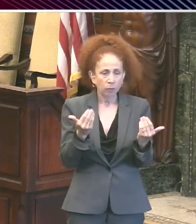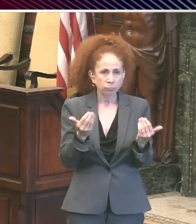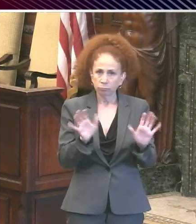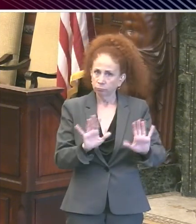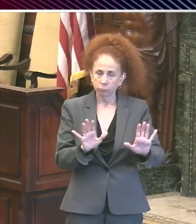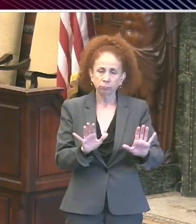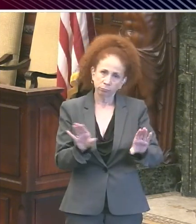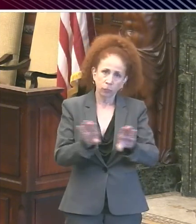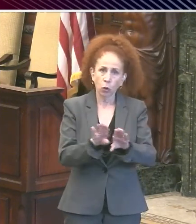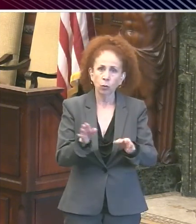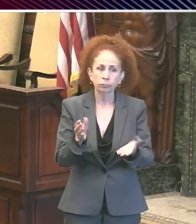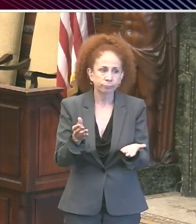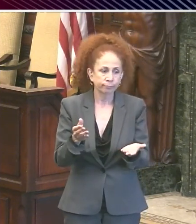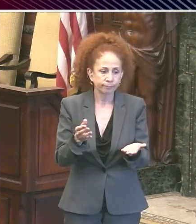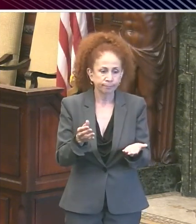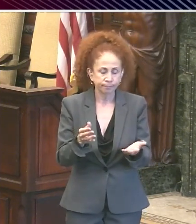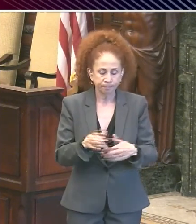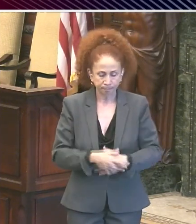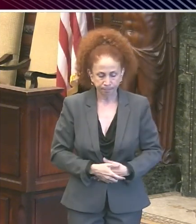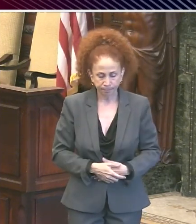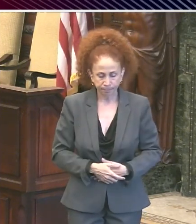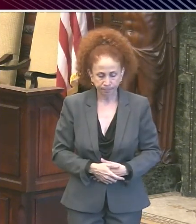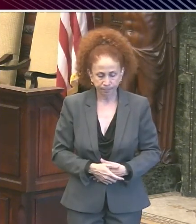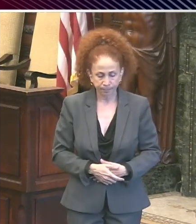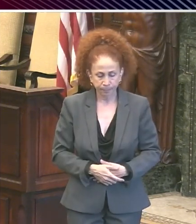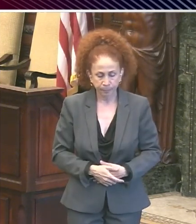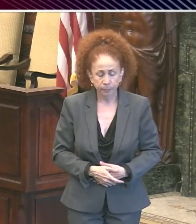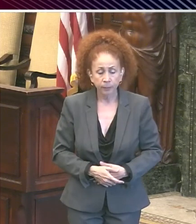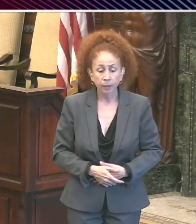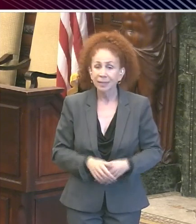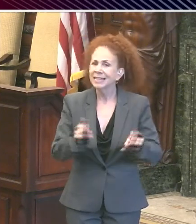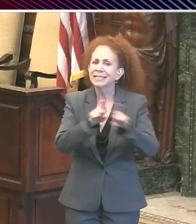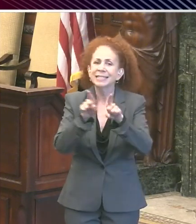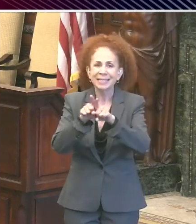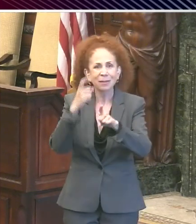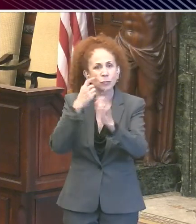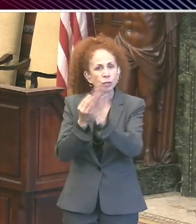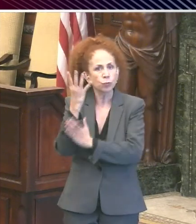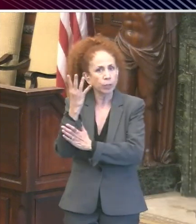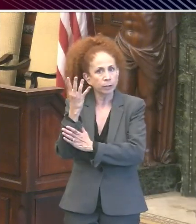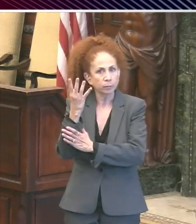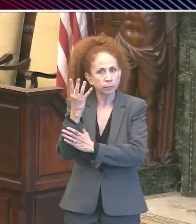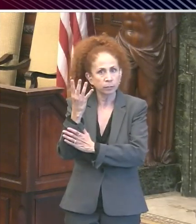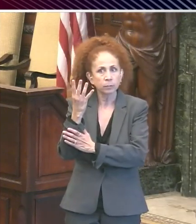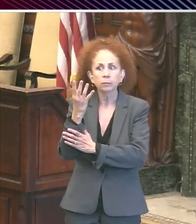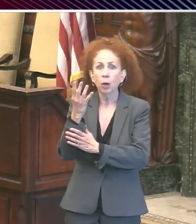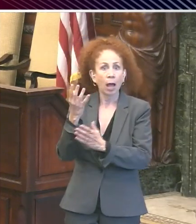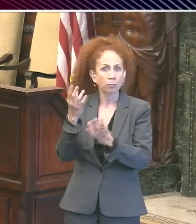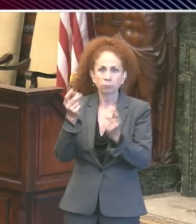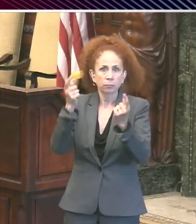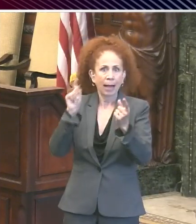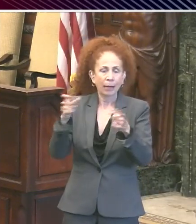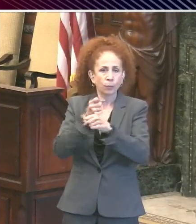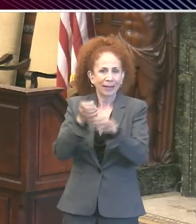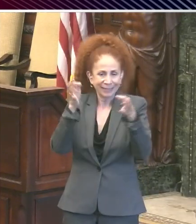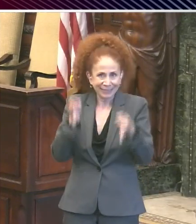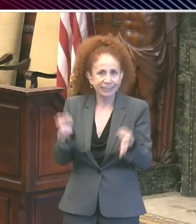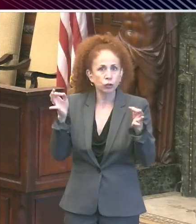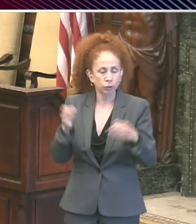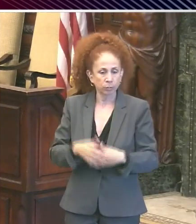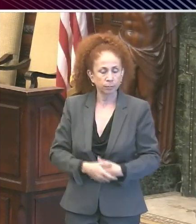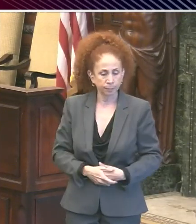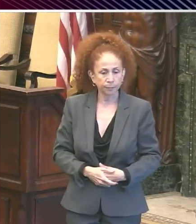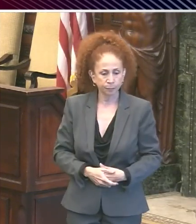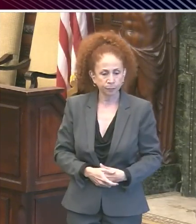have to go to all strictly online. Just as it was the case in the spring, where we suddenly had to make a decision, and this could happen at any